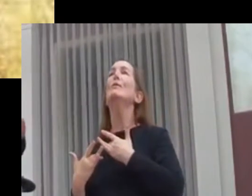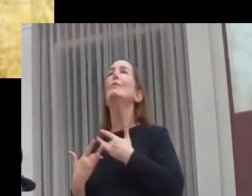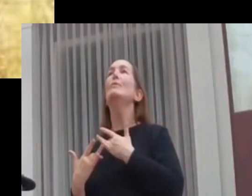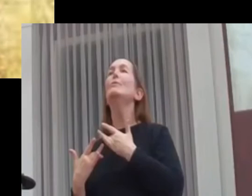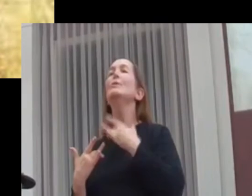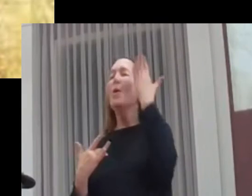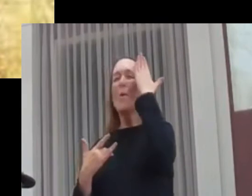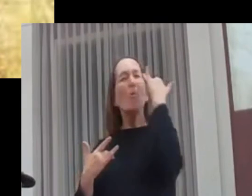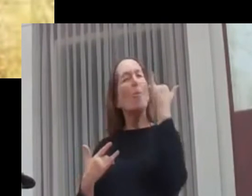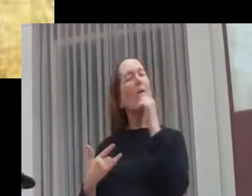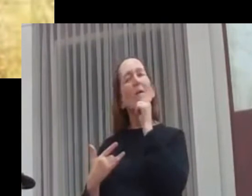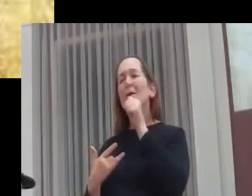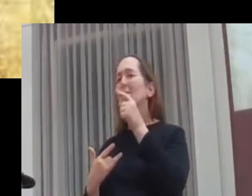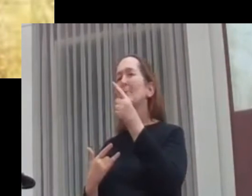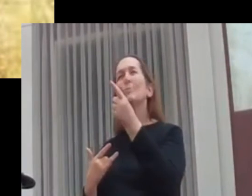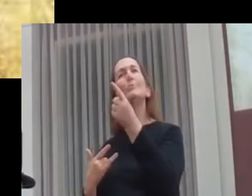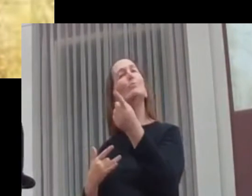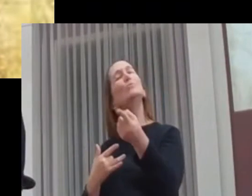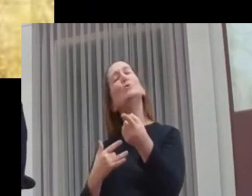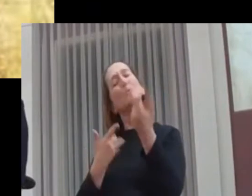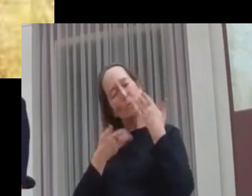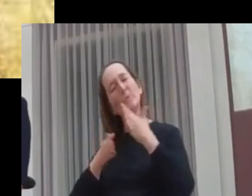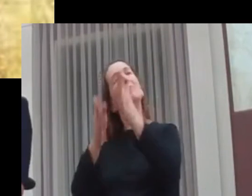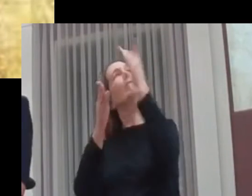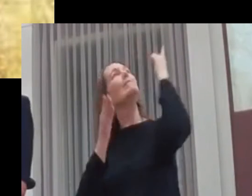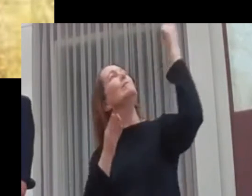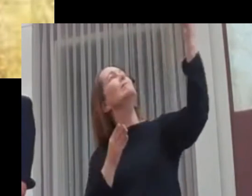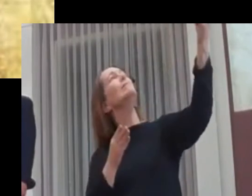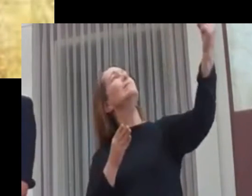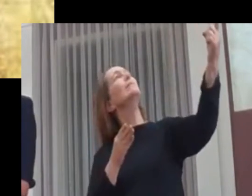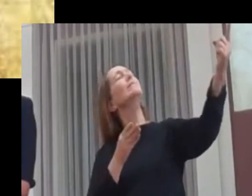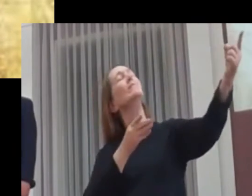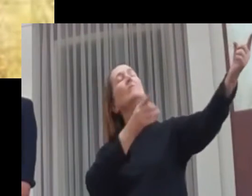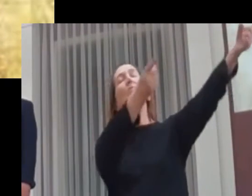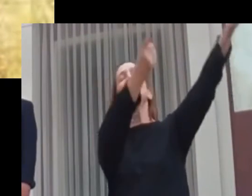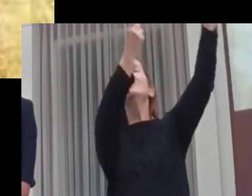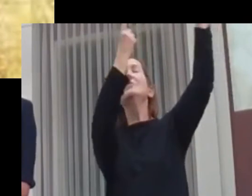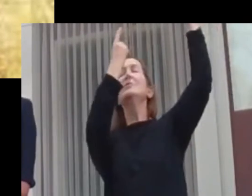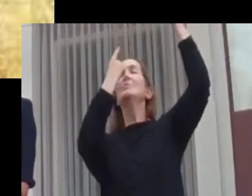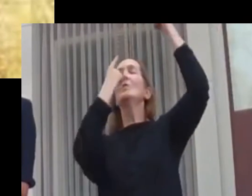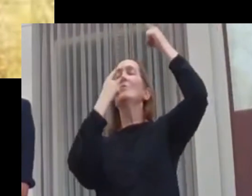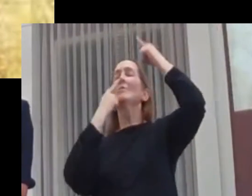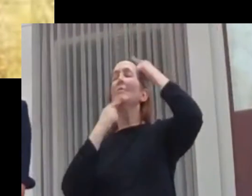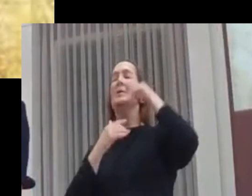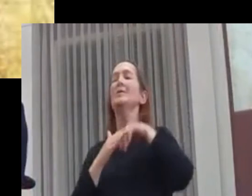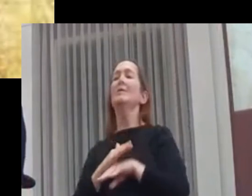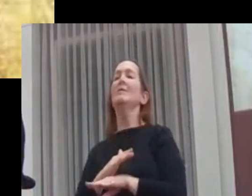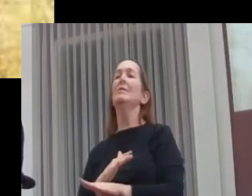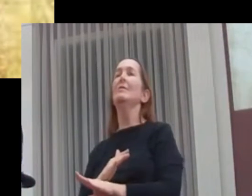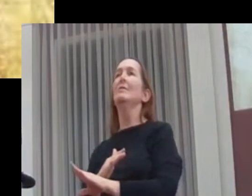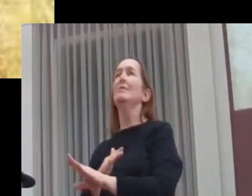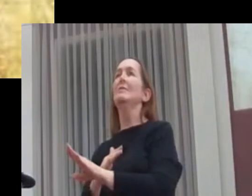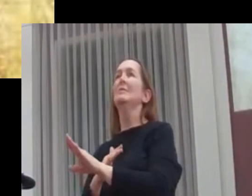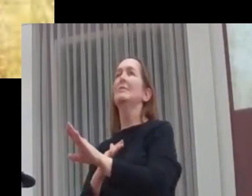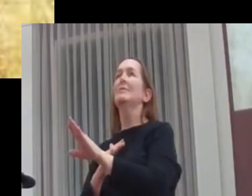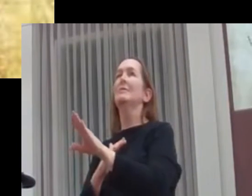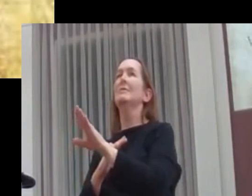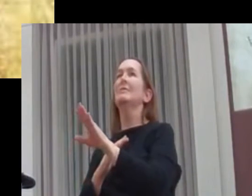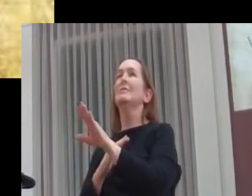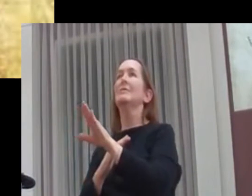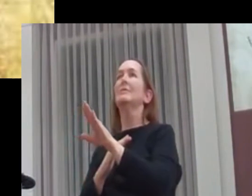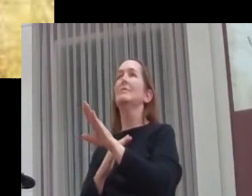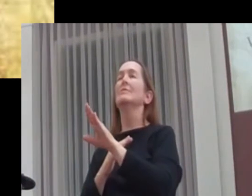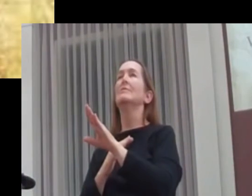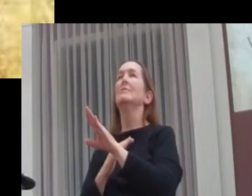to enter your heart. Why don't you